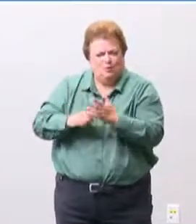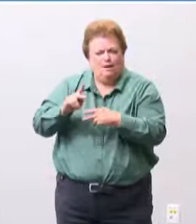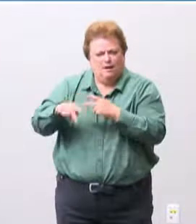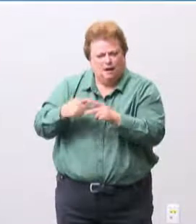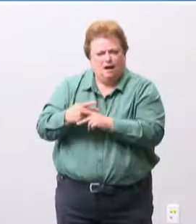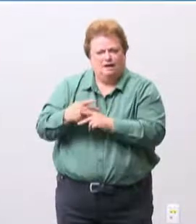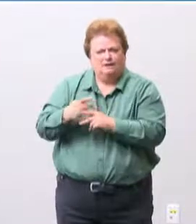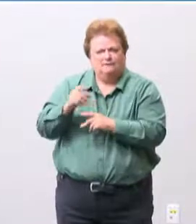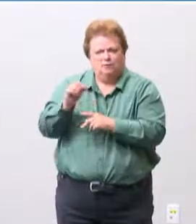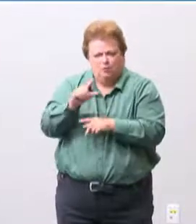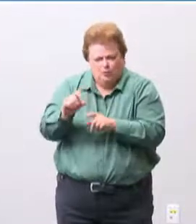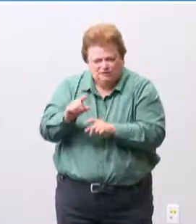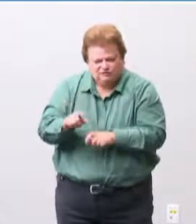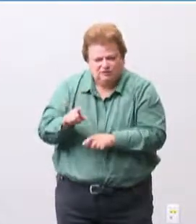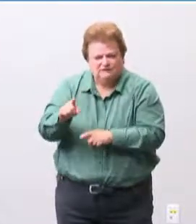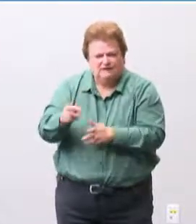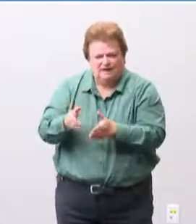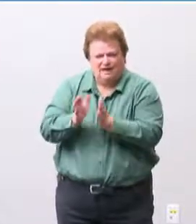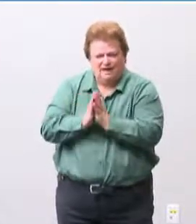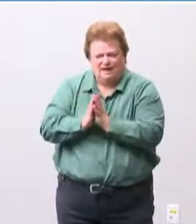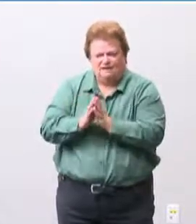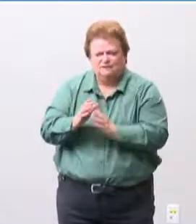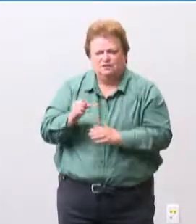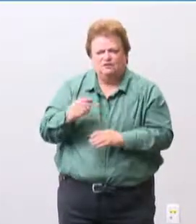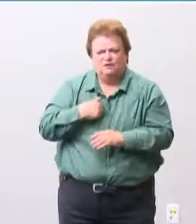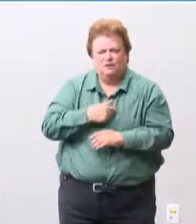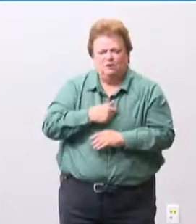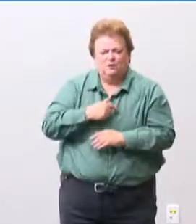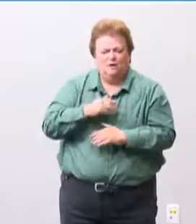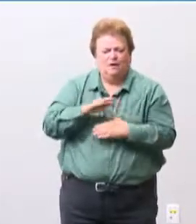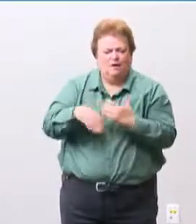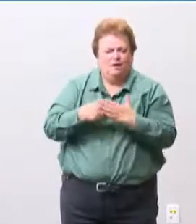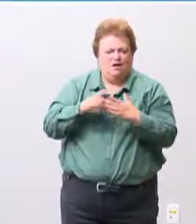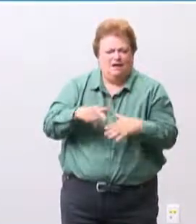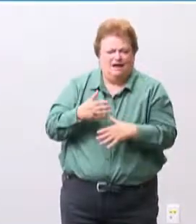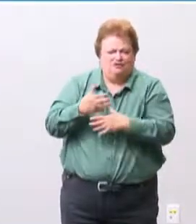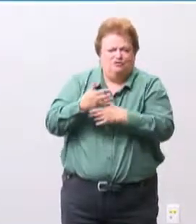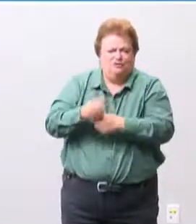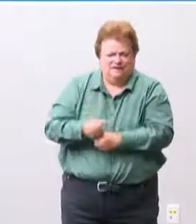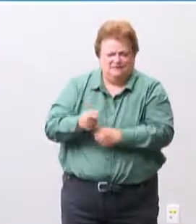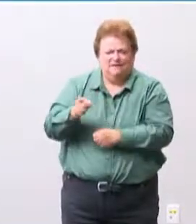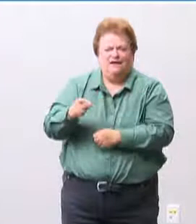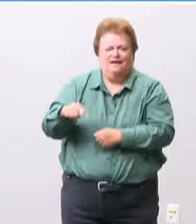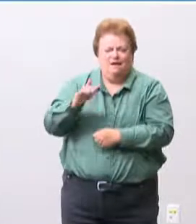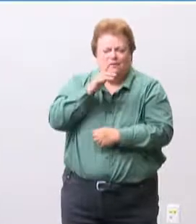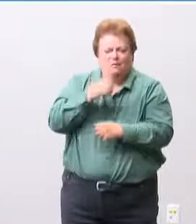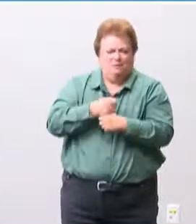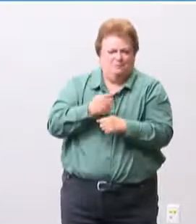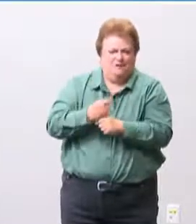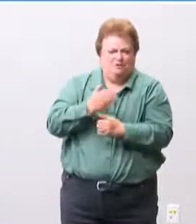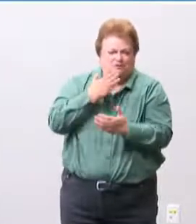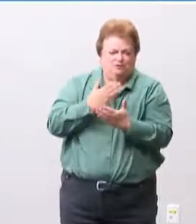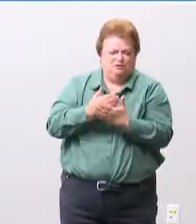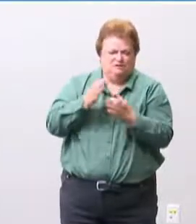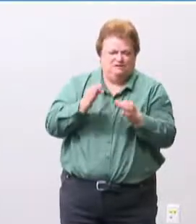they're taking these things. And so I think we can all trust that they will make the good decisions for our youth. And hopefully, if